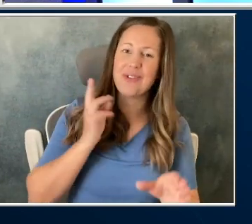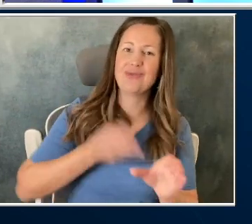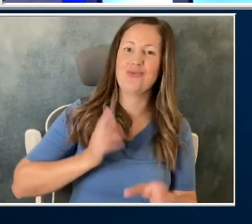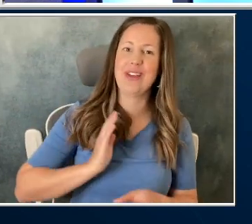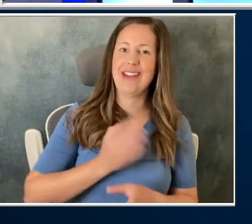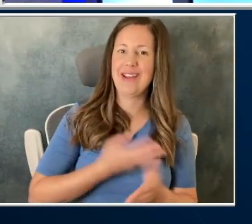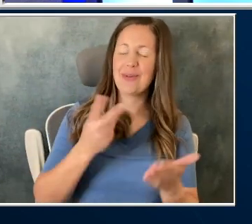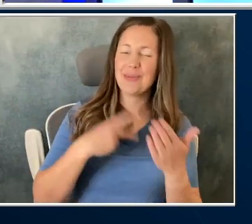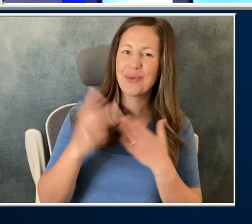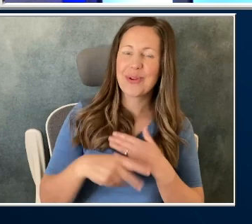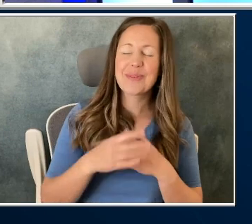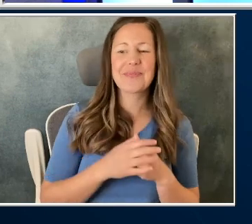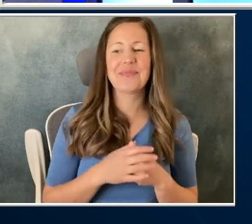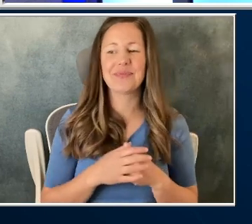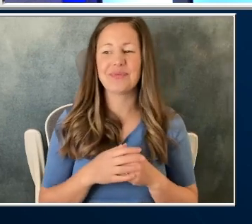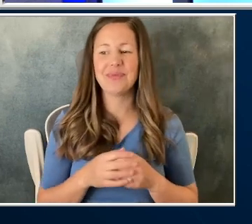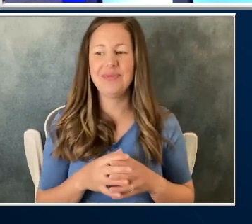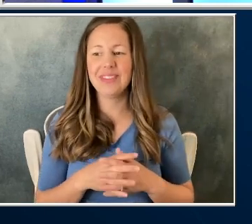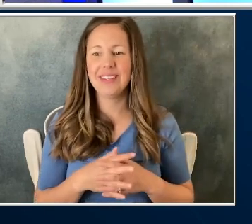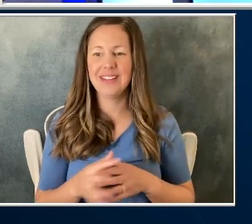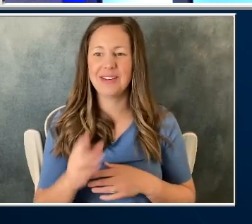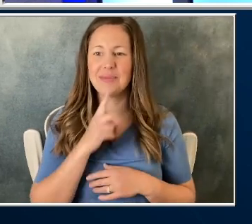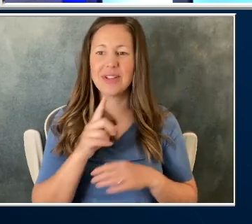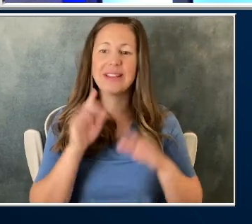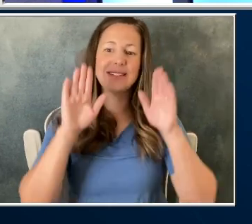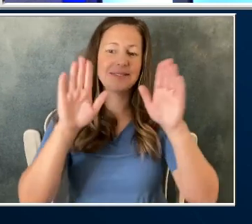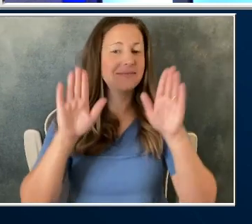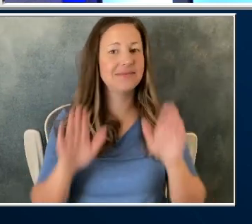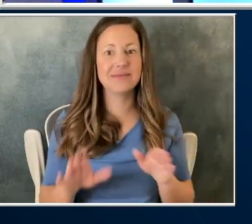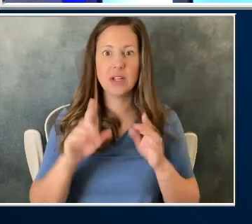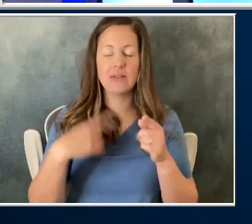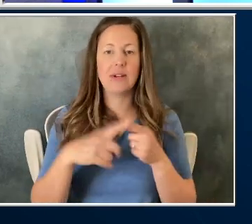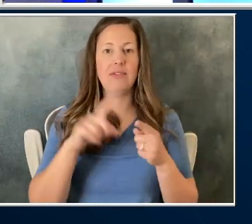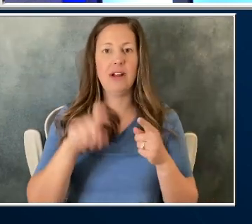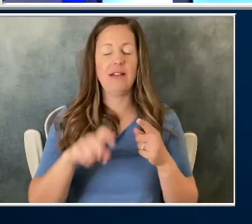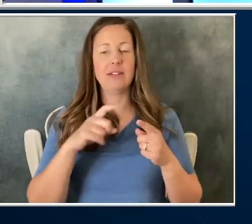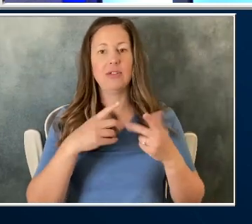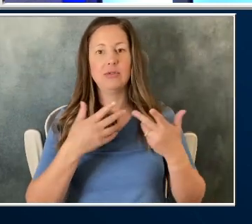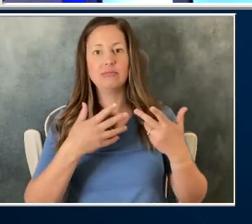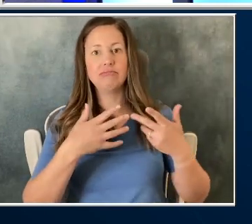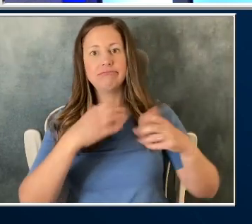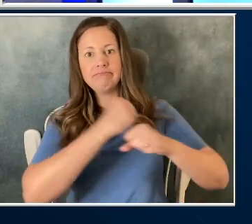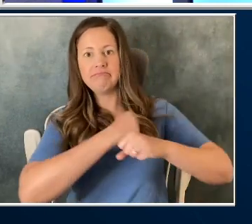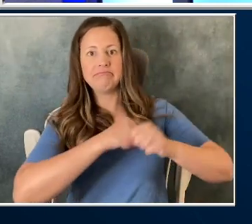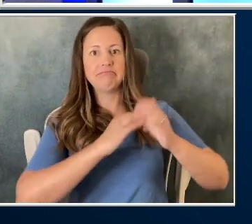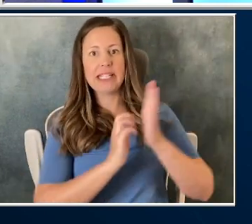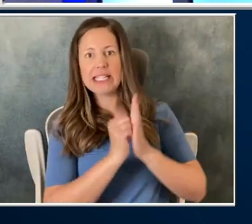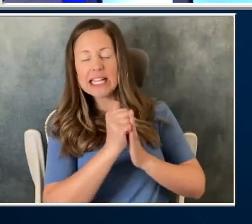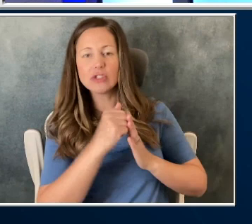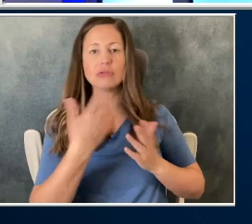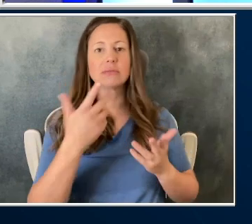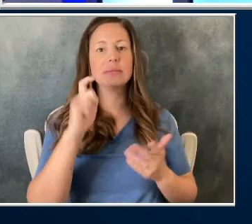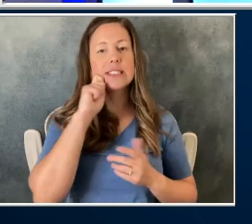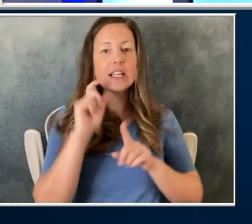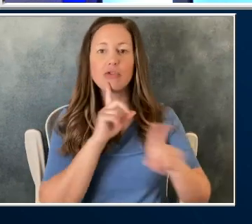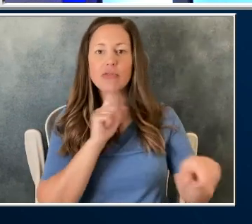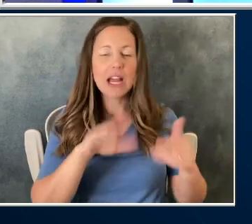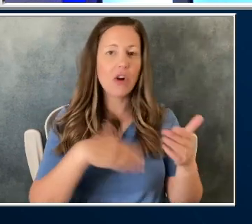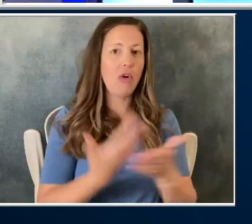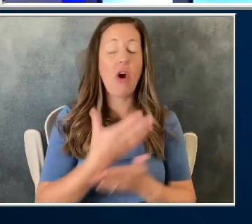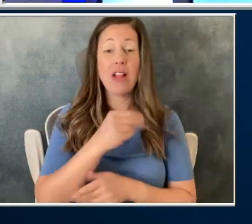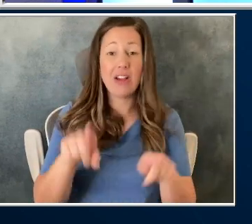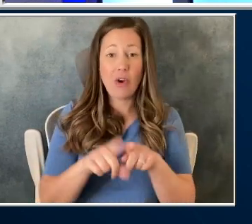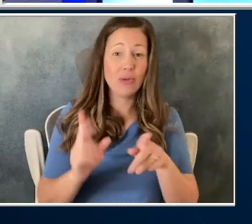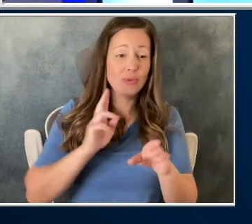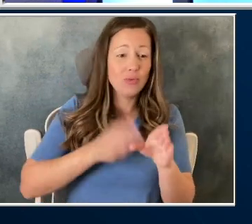because it's tremendous. I mean, when you have to fight cancer, fight the skin reaction from the treatment of the cancer, and be on our program,